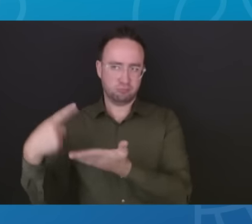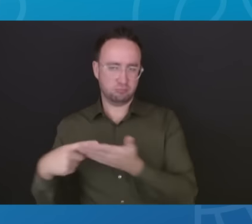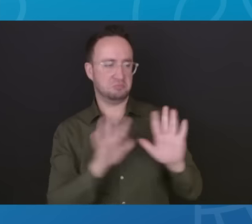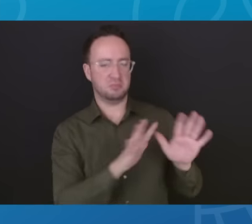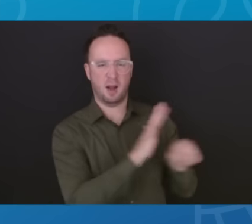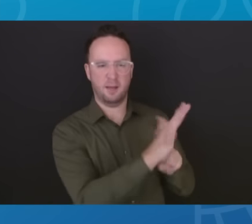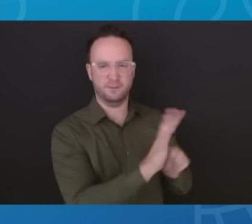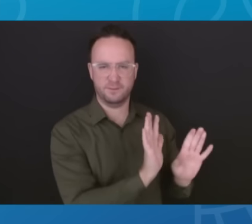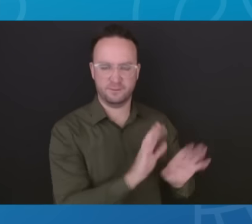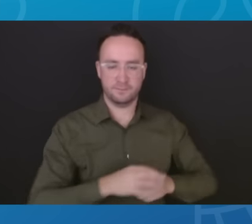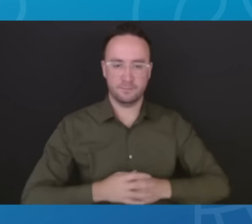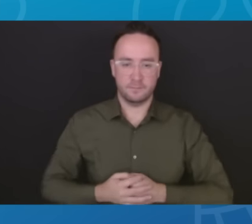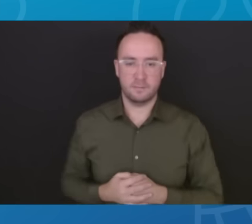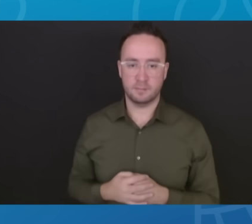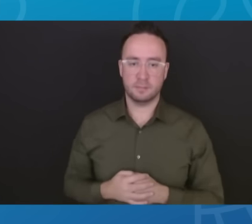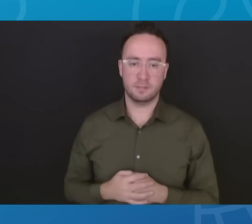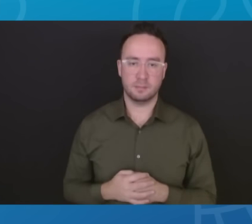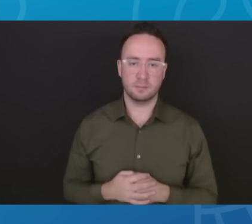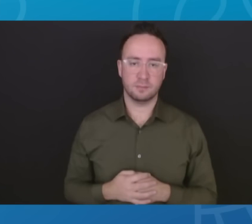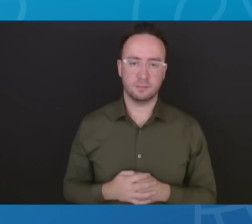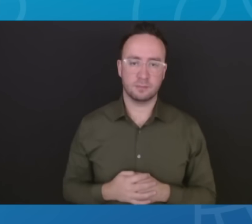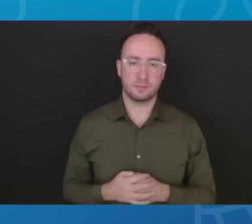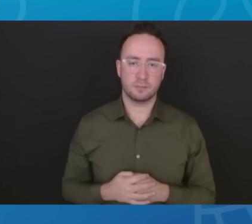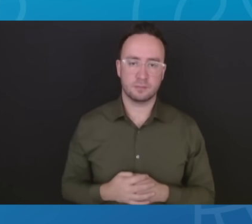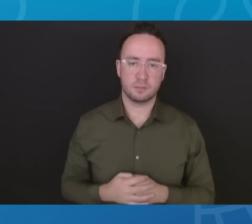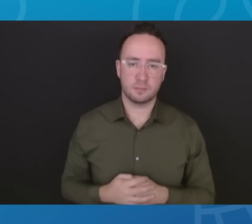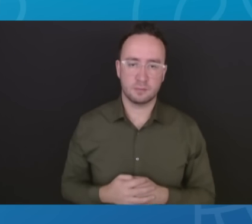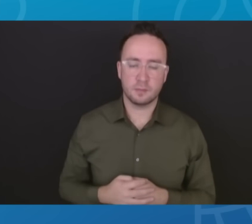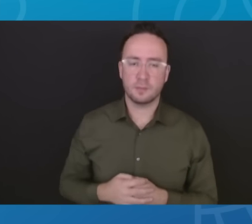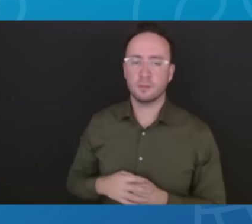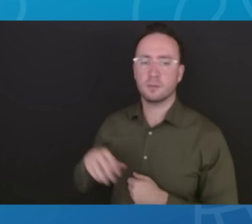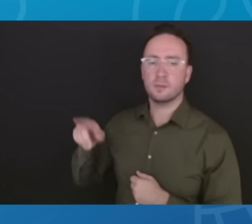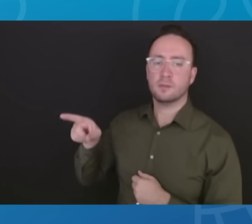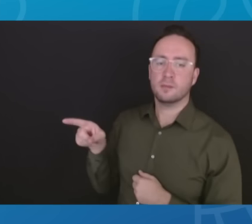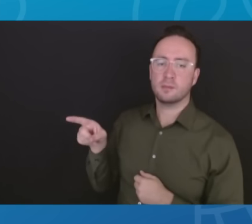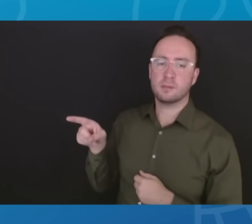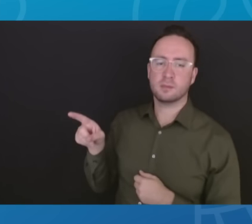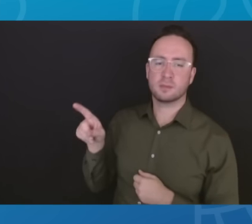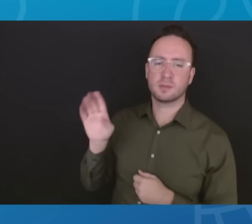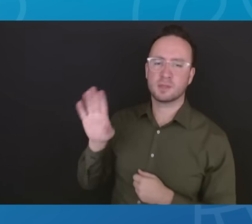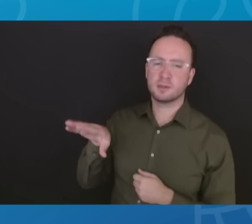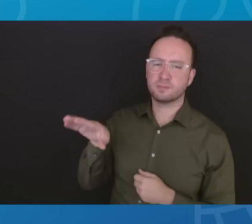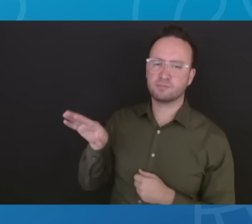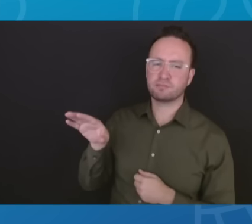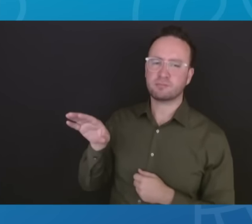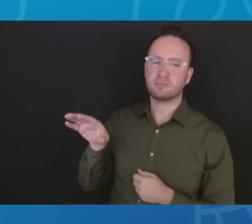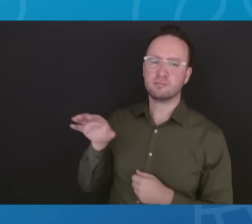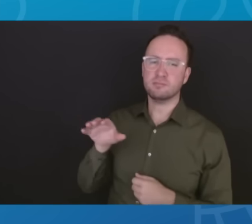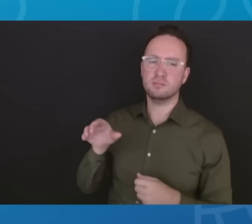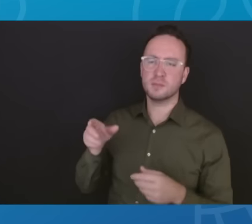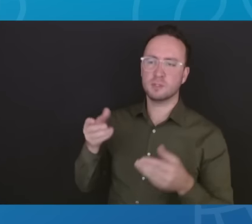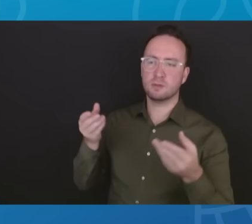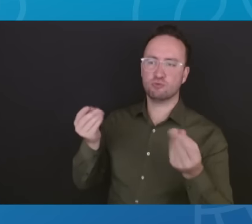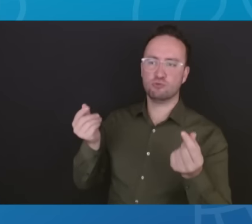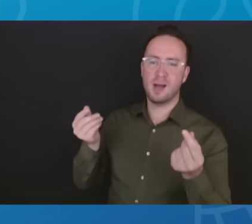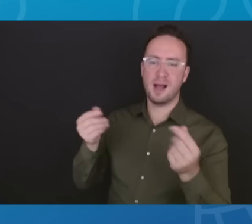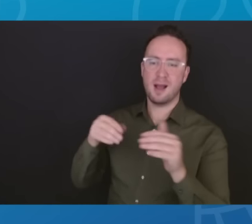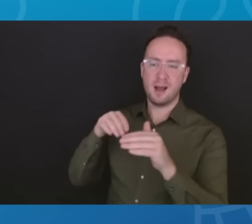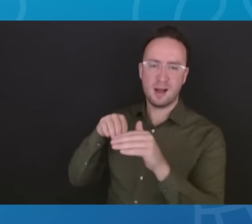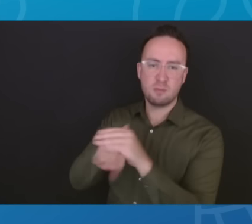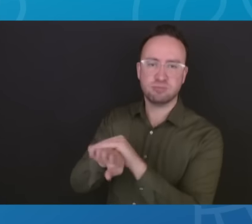you said the ground incursions continue to be limited, I believe. So does the United States believe that the bombings in the